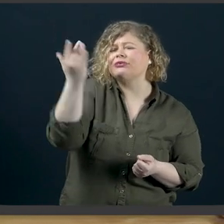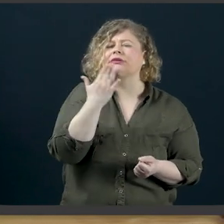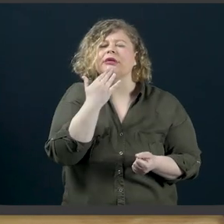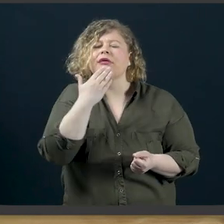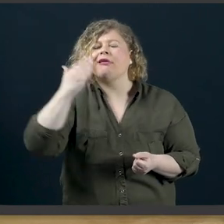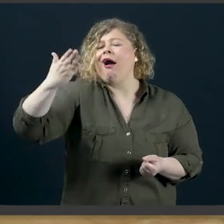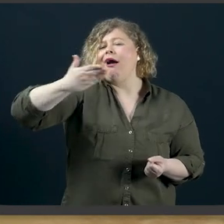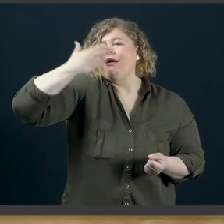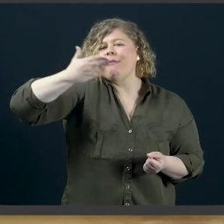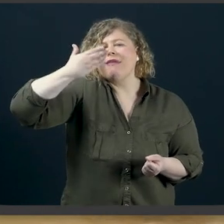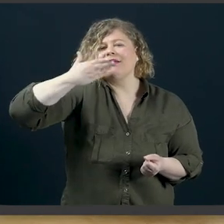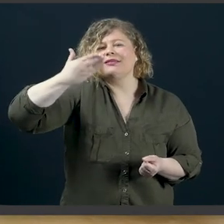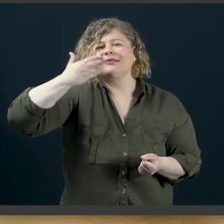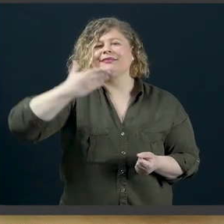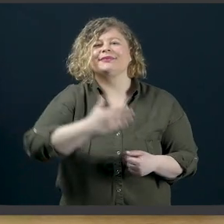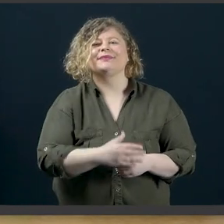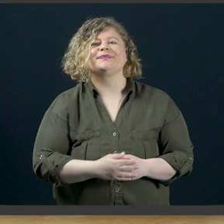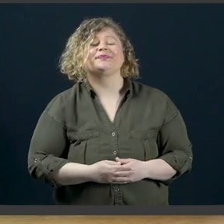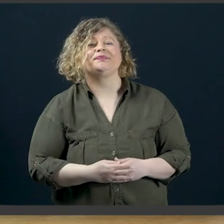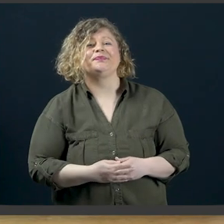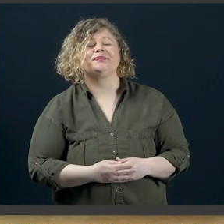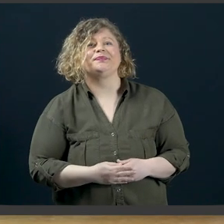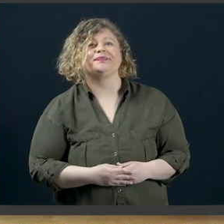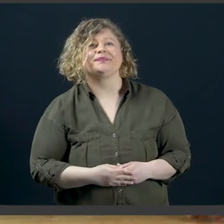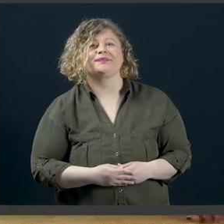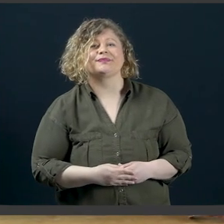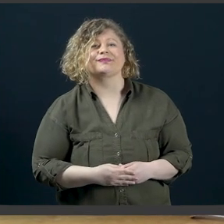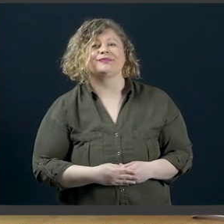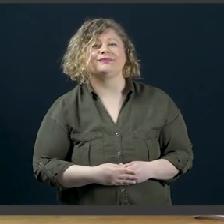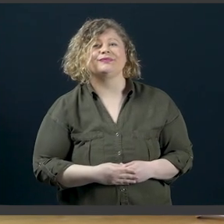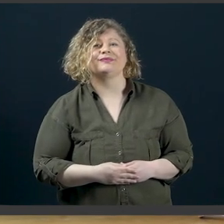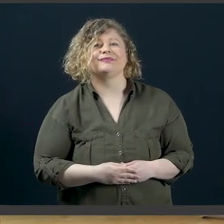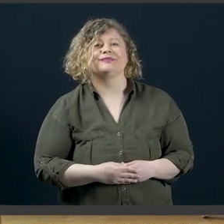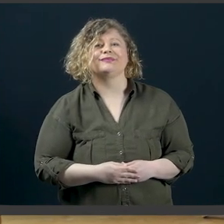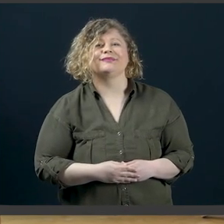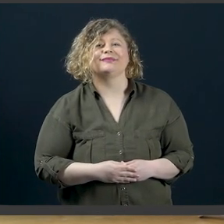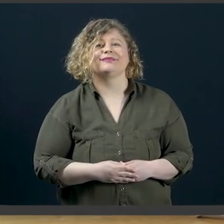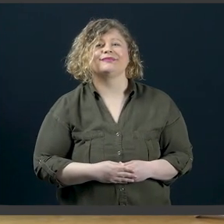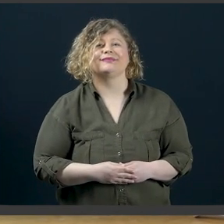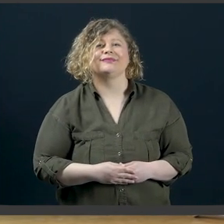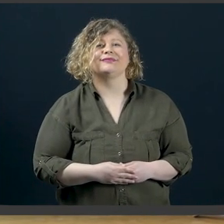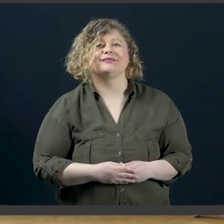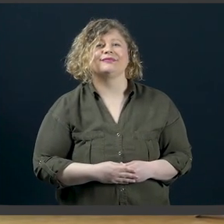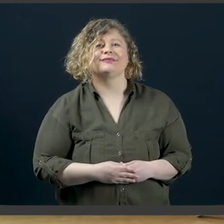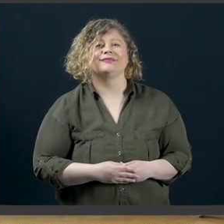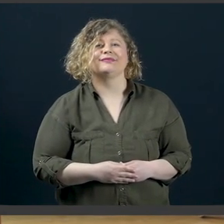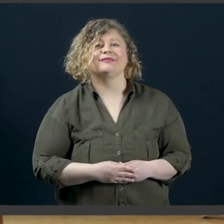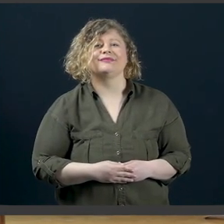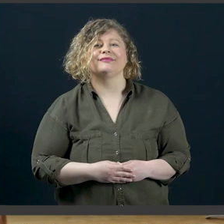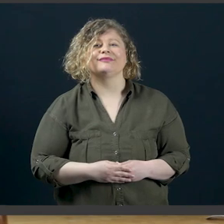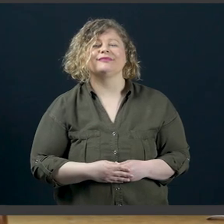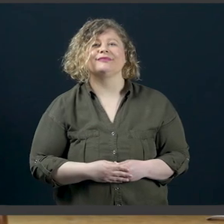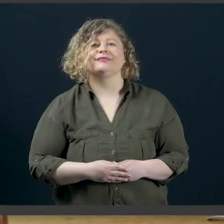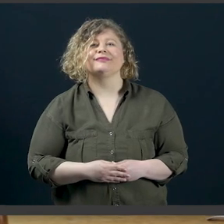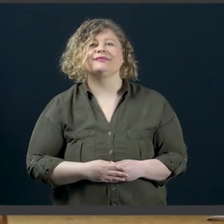that it is so tasty so delicious so tender so